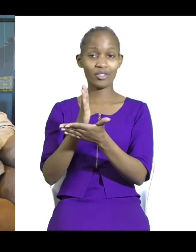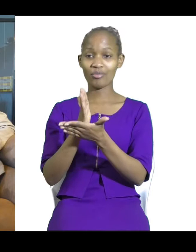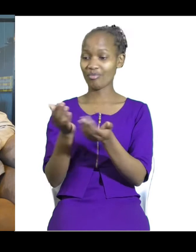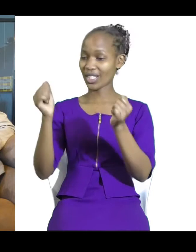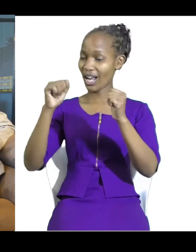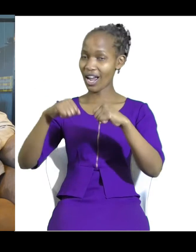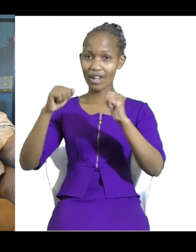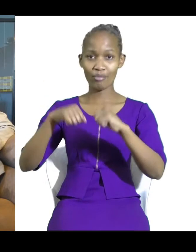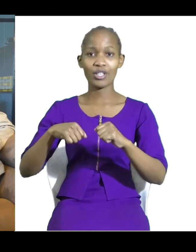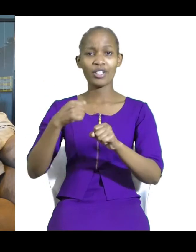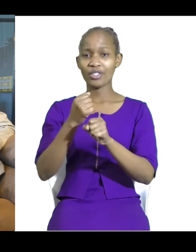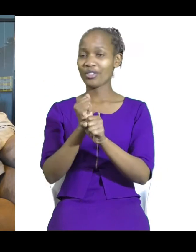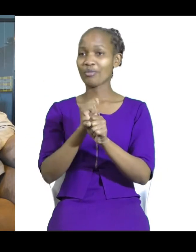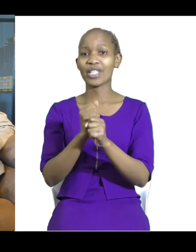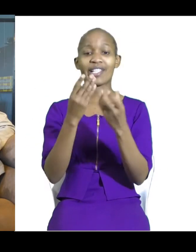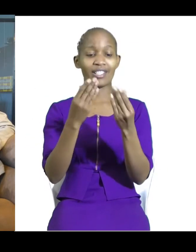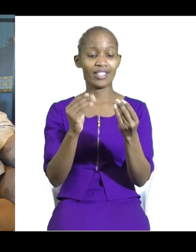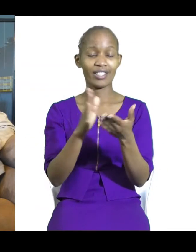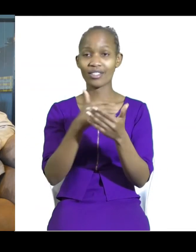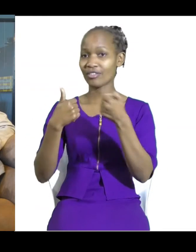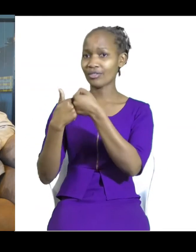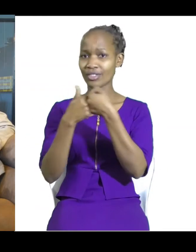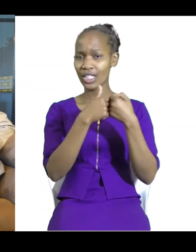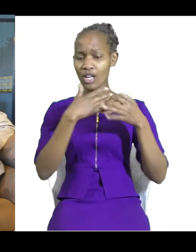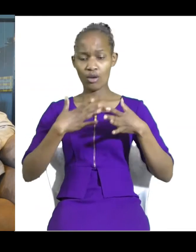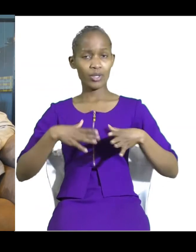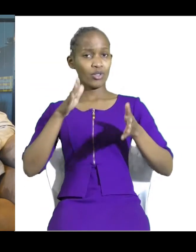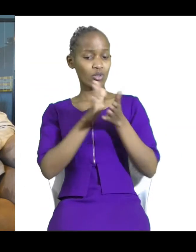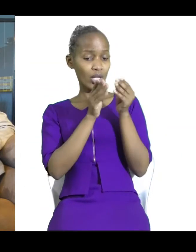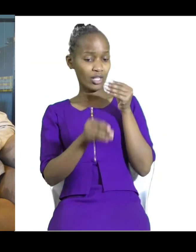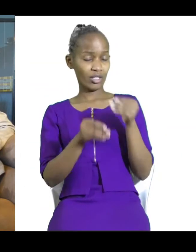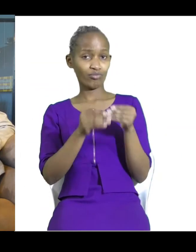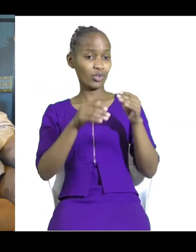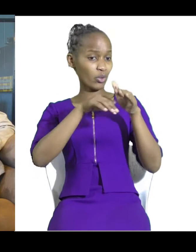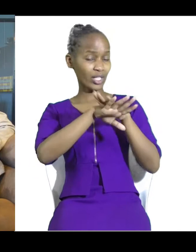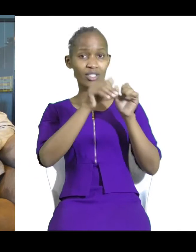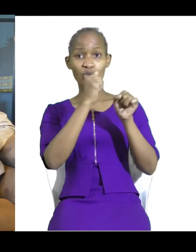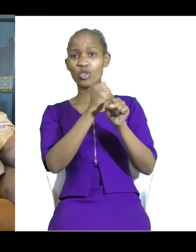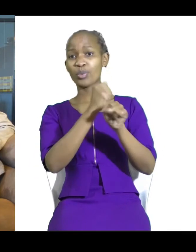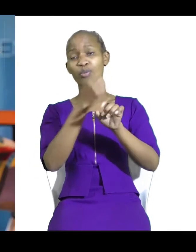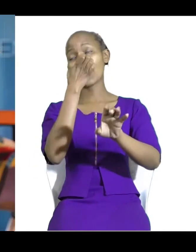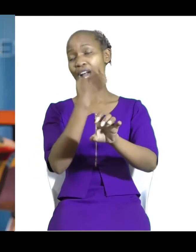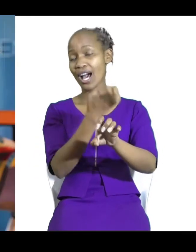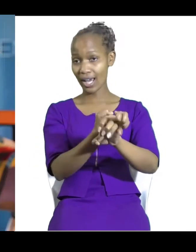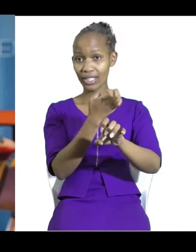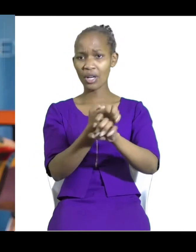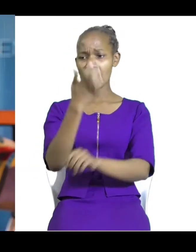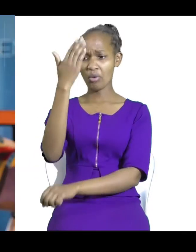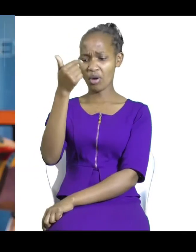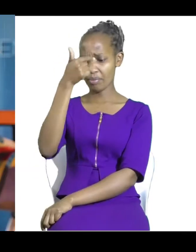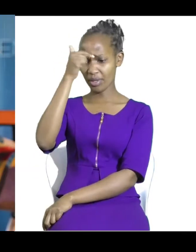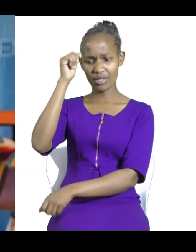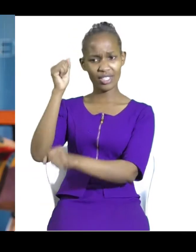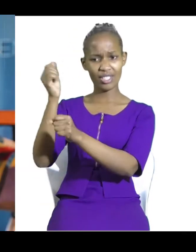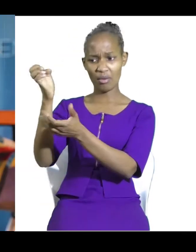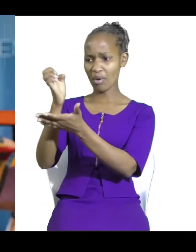has been able to flatten some of these challenges. Persons with disabilities have not been able to access job opportunities because